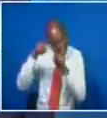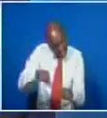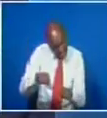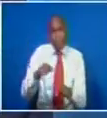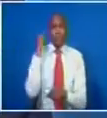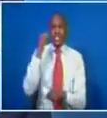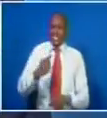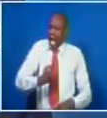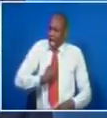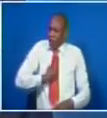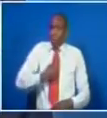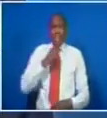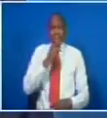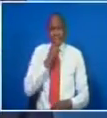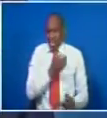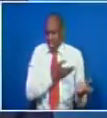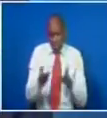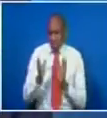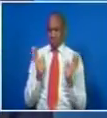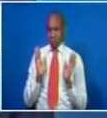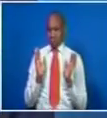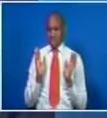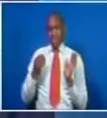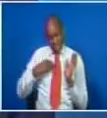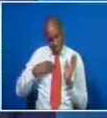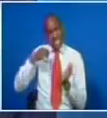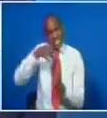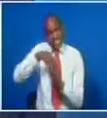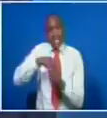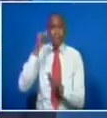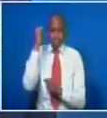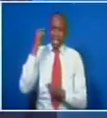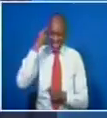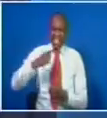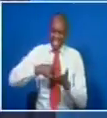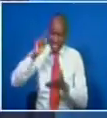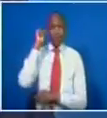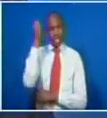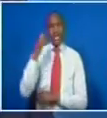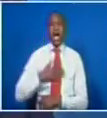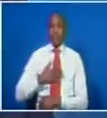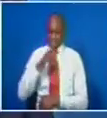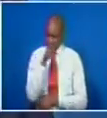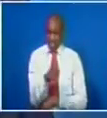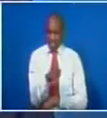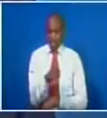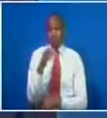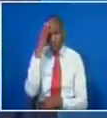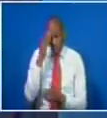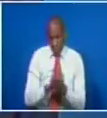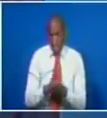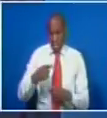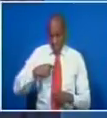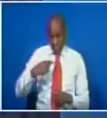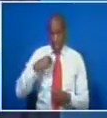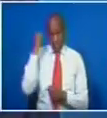politics alone, and I've been in politics because of what I think is right for this country. As you know, I've also been